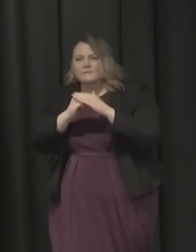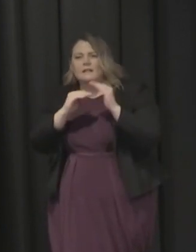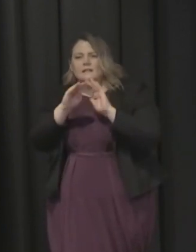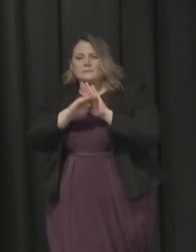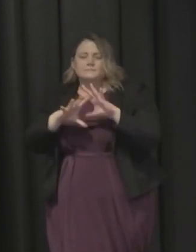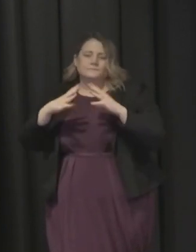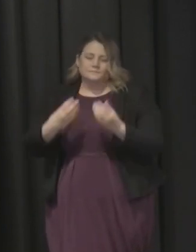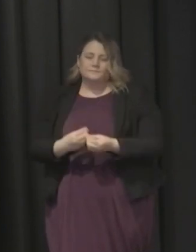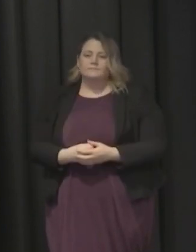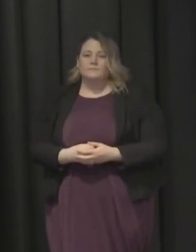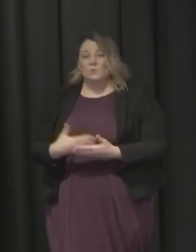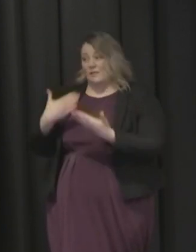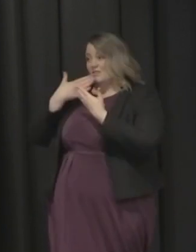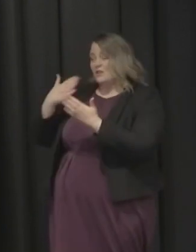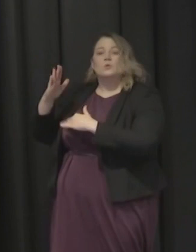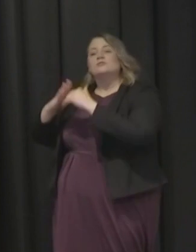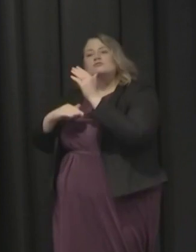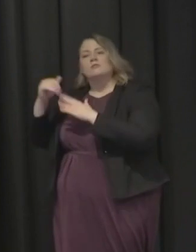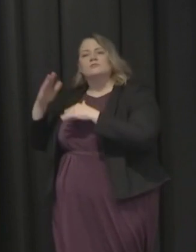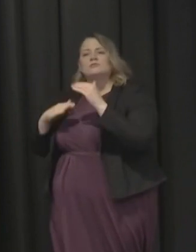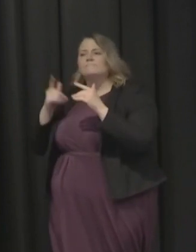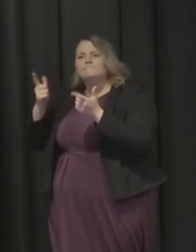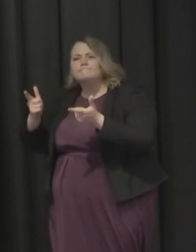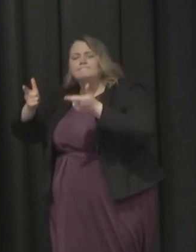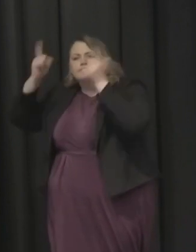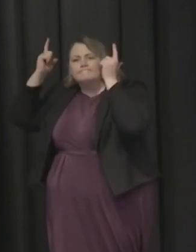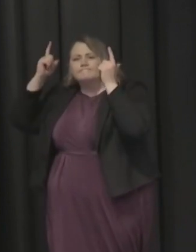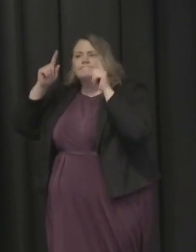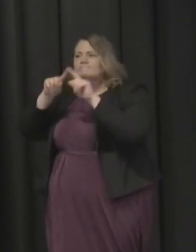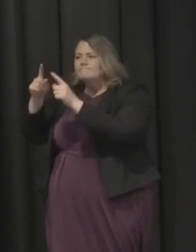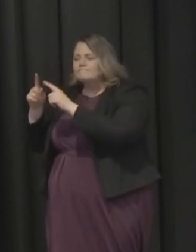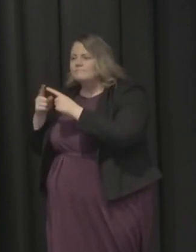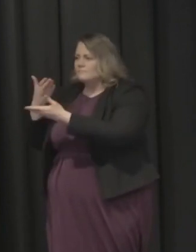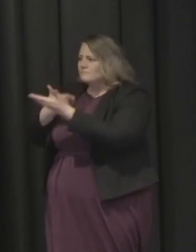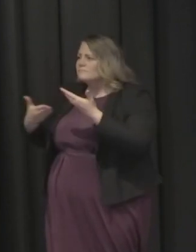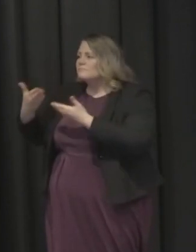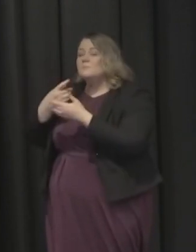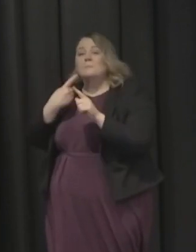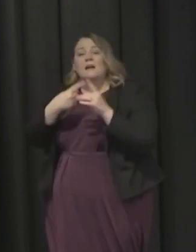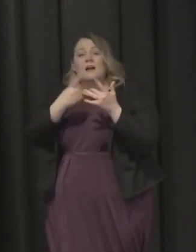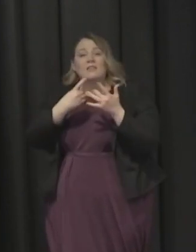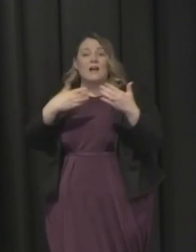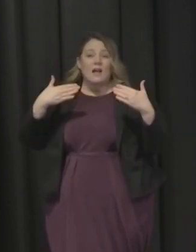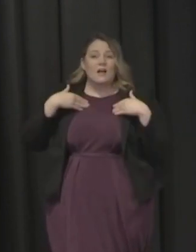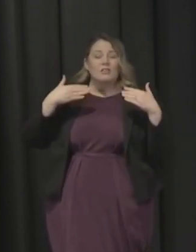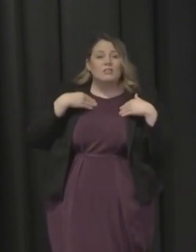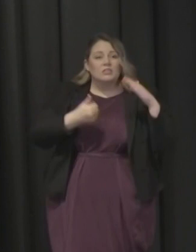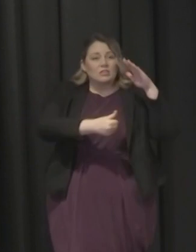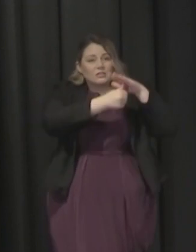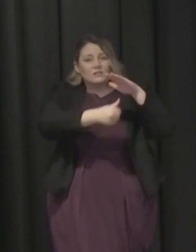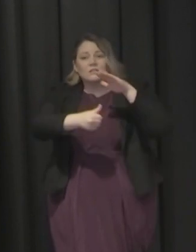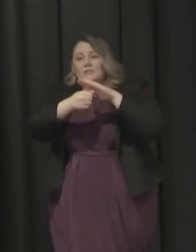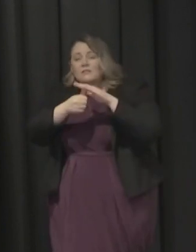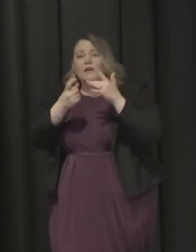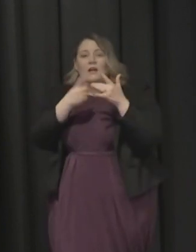unions, has been outstanding. But today we announce that the Victorian Government is going to continue to stand by the